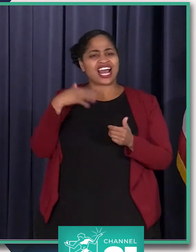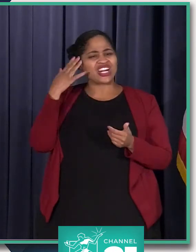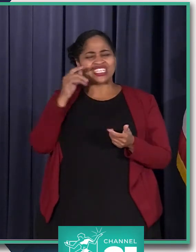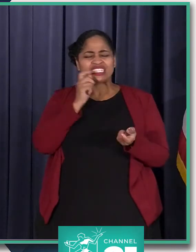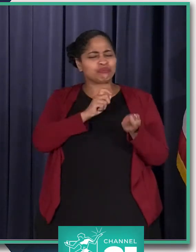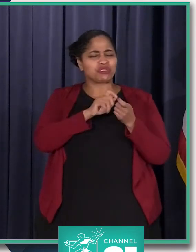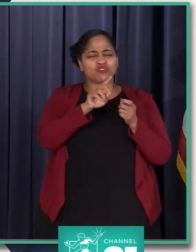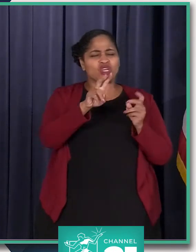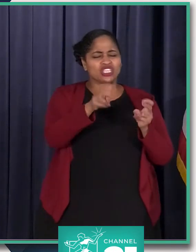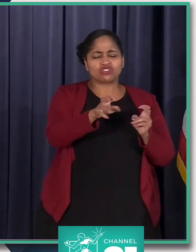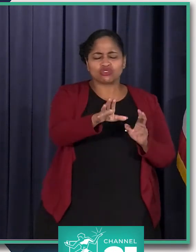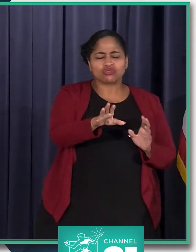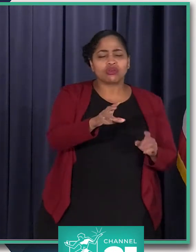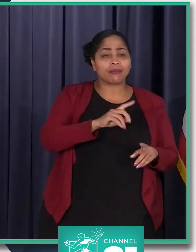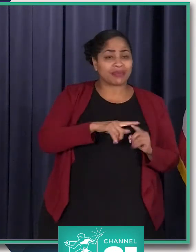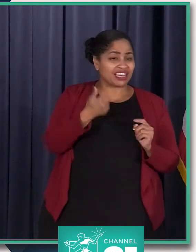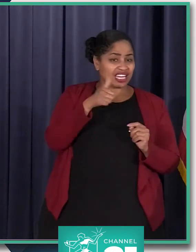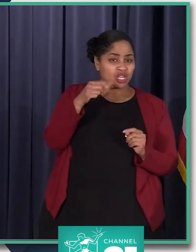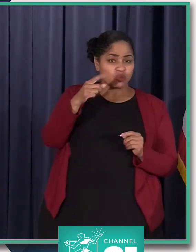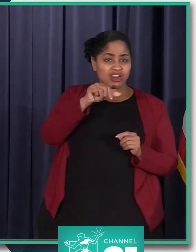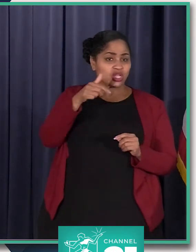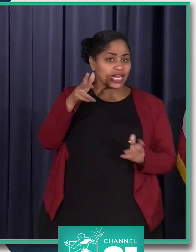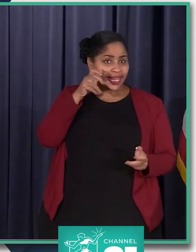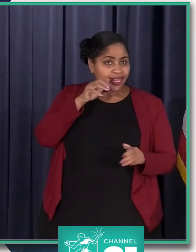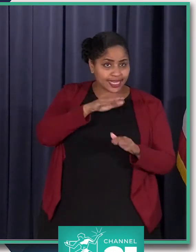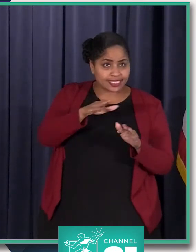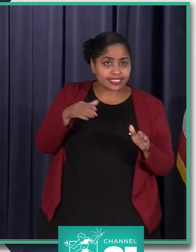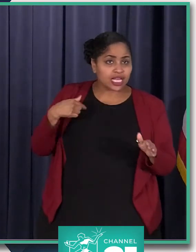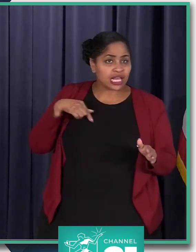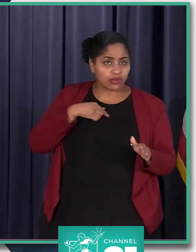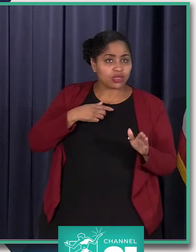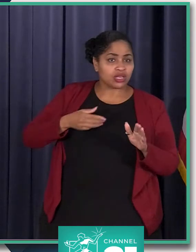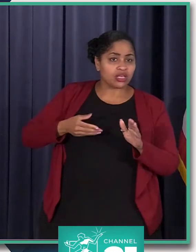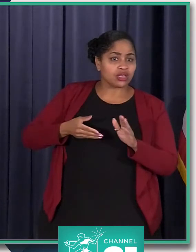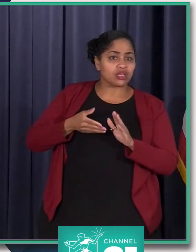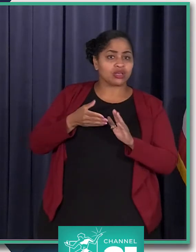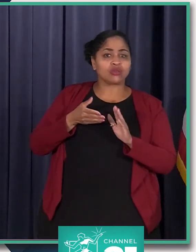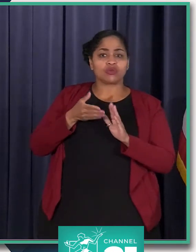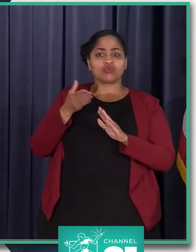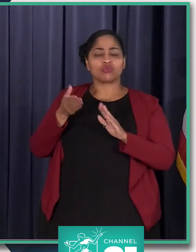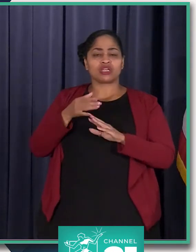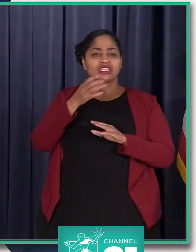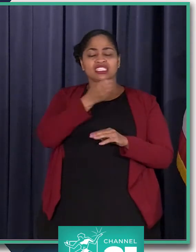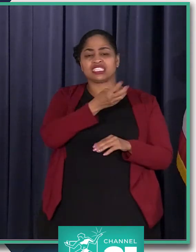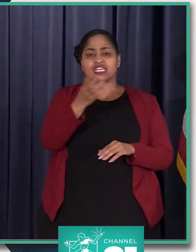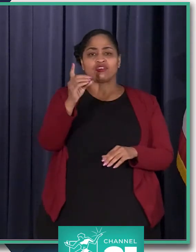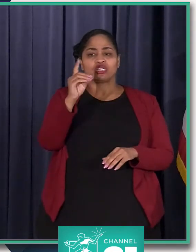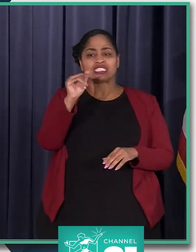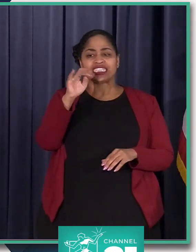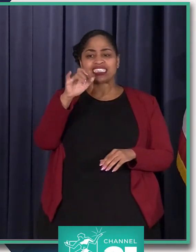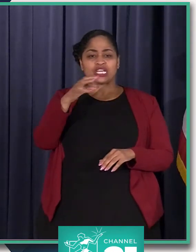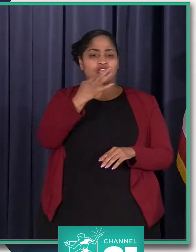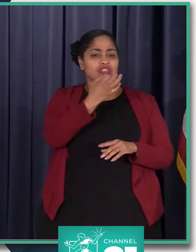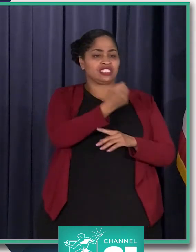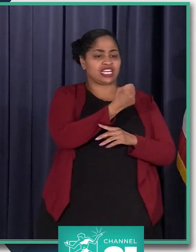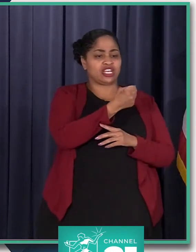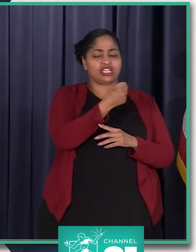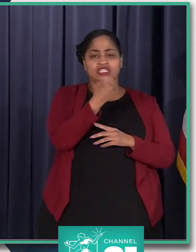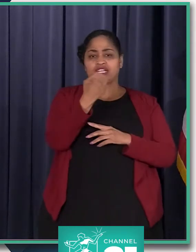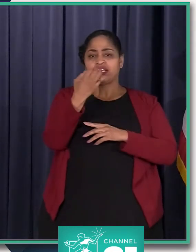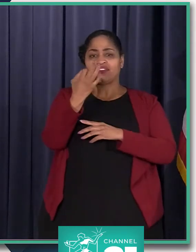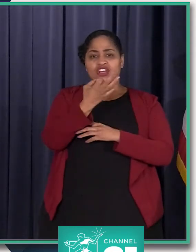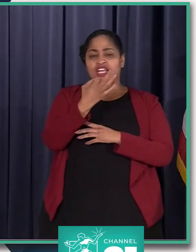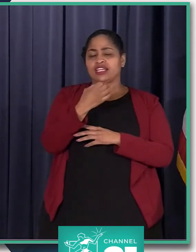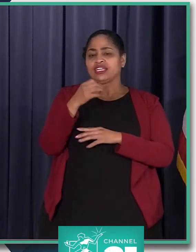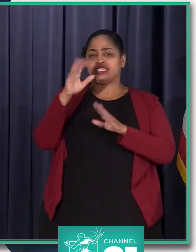specific to your issue, but if anybody else is listening, we've run several details Friday, Saturday, Sunday nights. We've